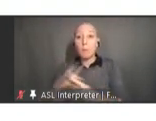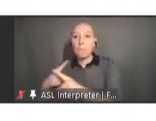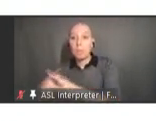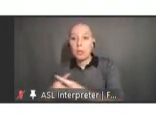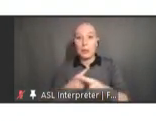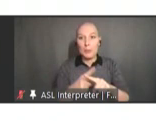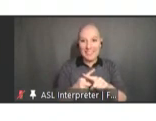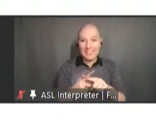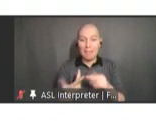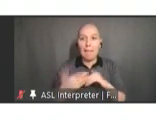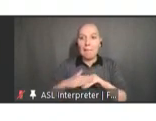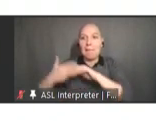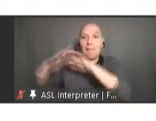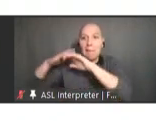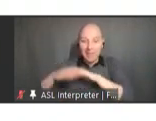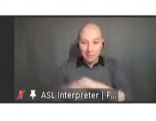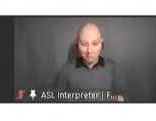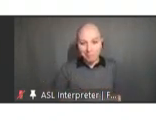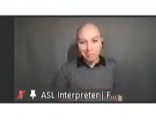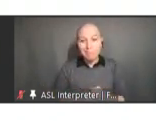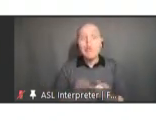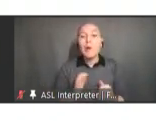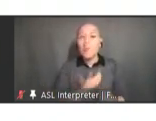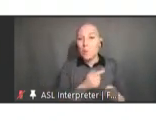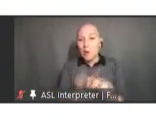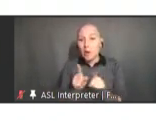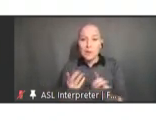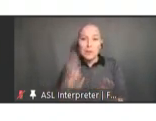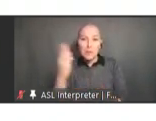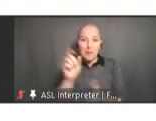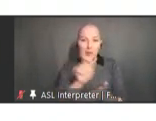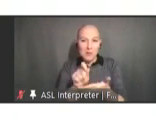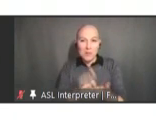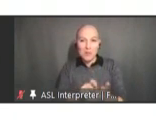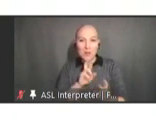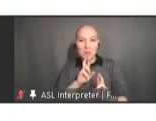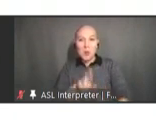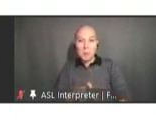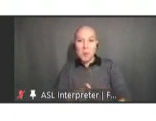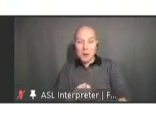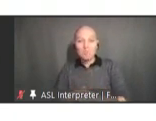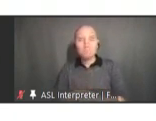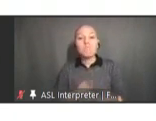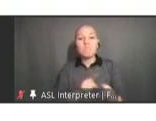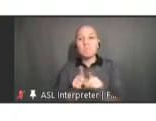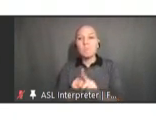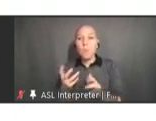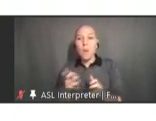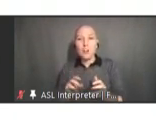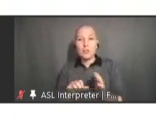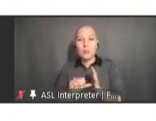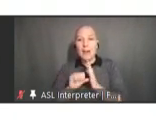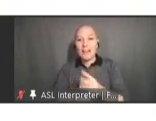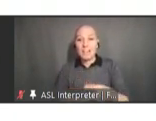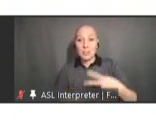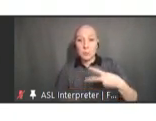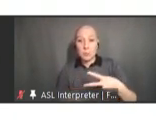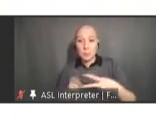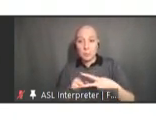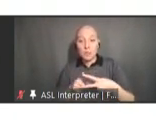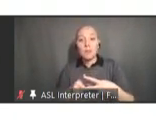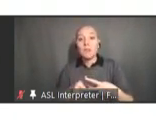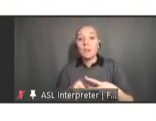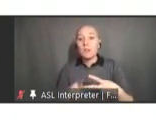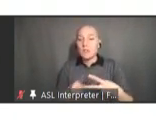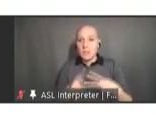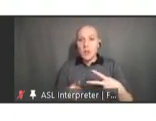So we also submitted a written report, and I just want to highlight two items. One, a late breaker that did